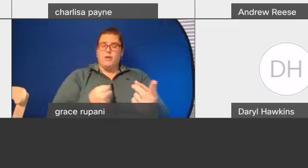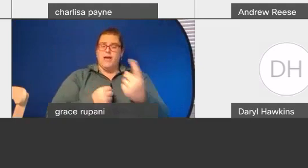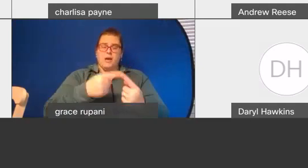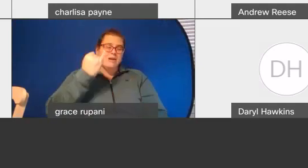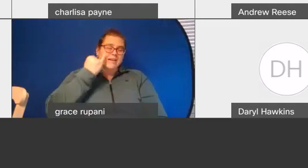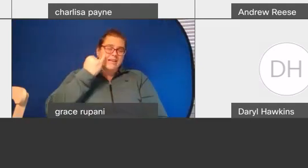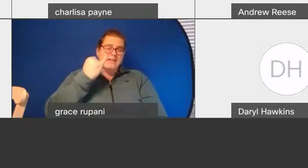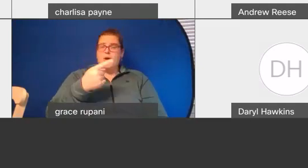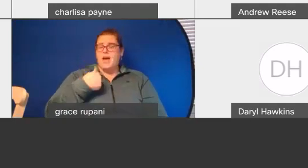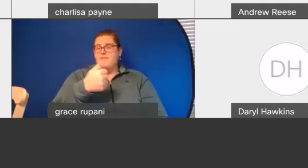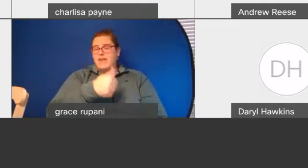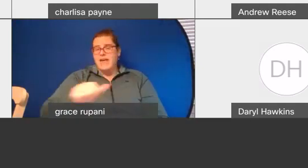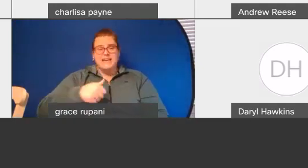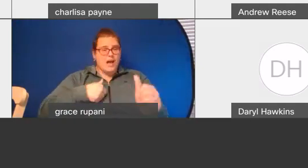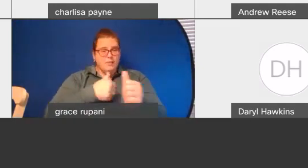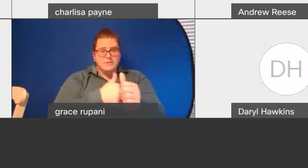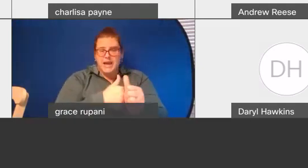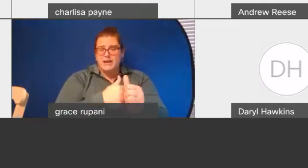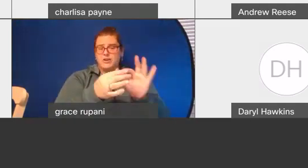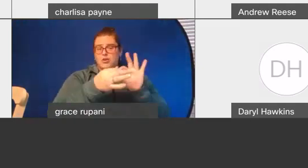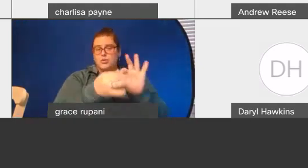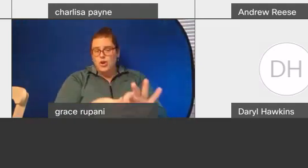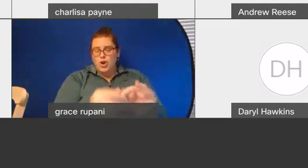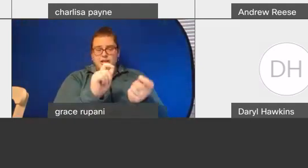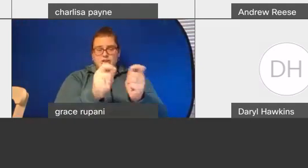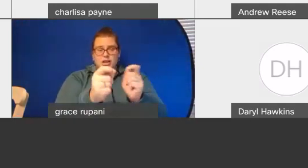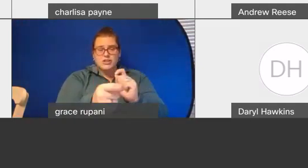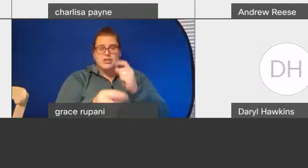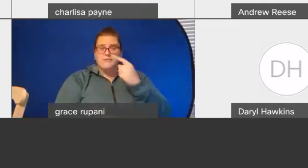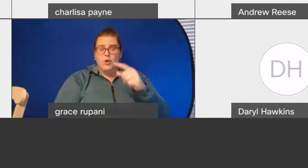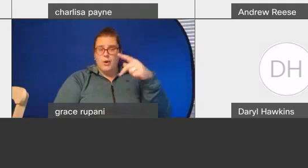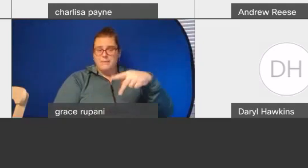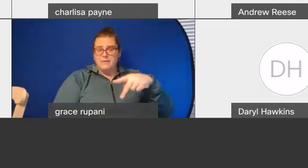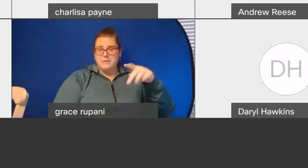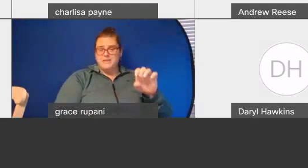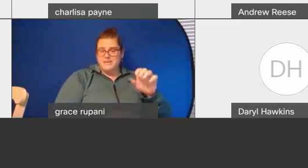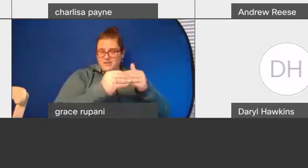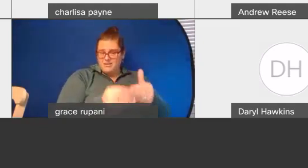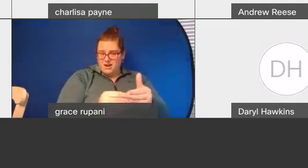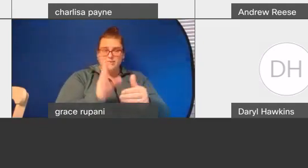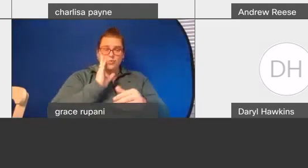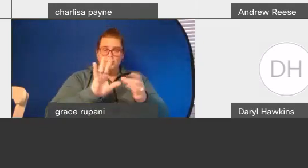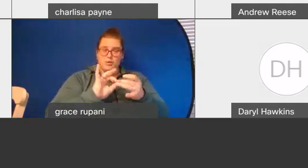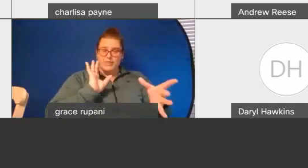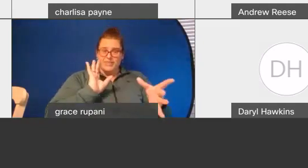any update on when any changes to the PPE guidance might be issued.